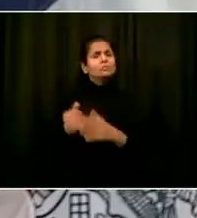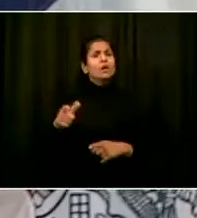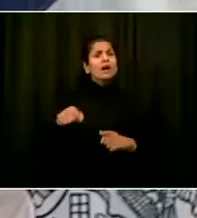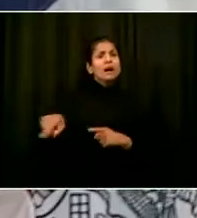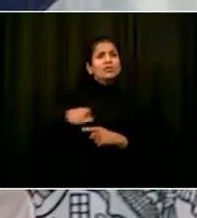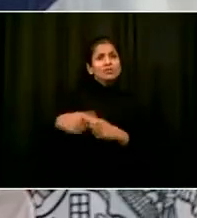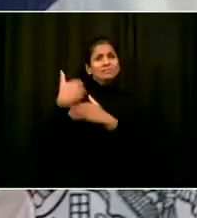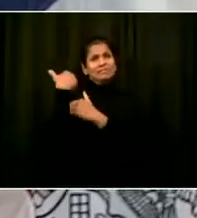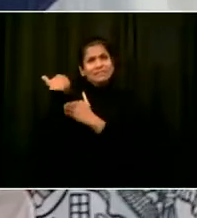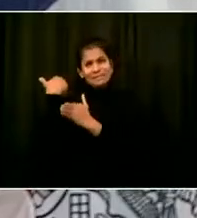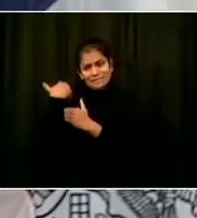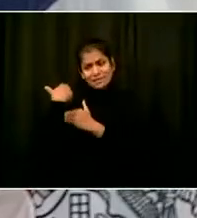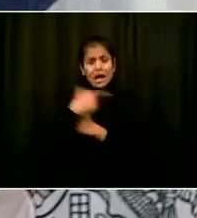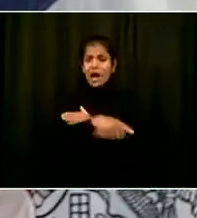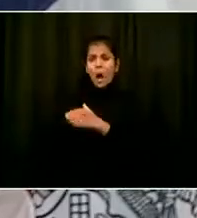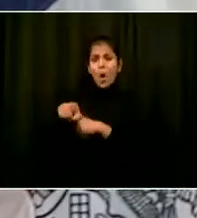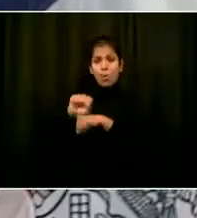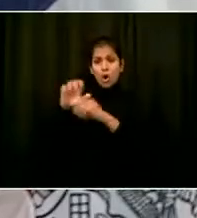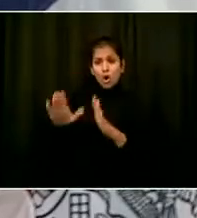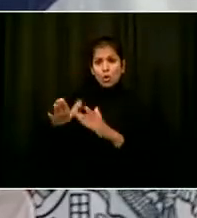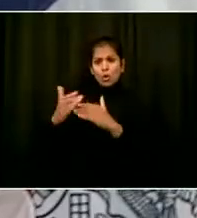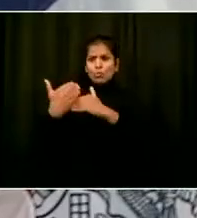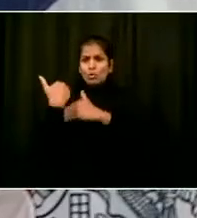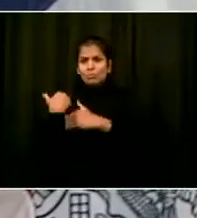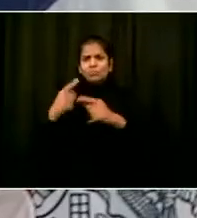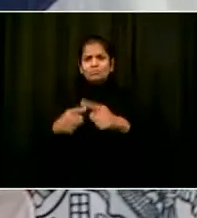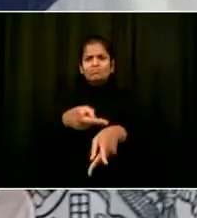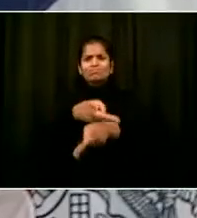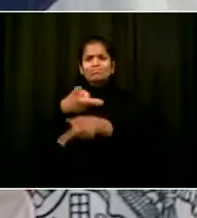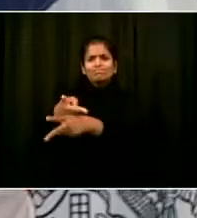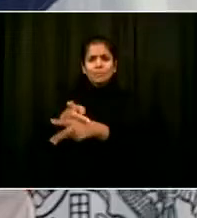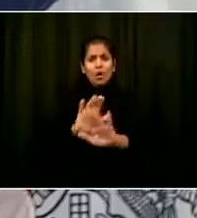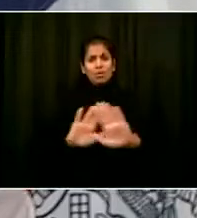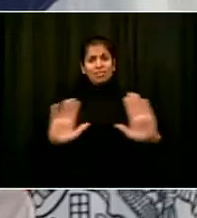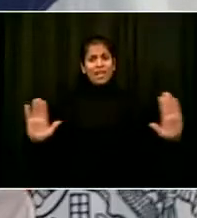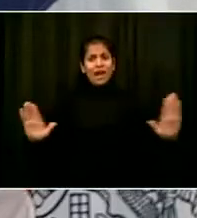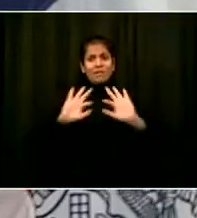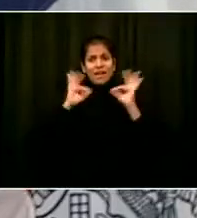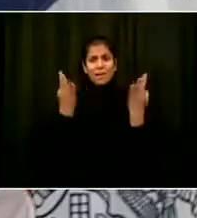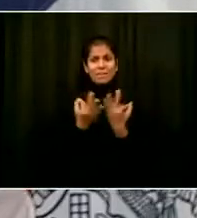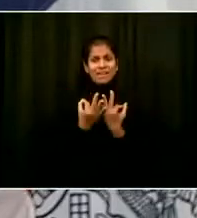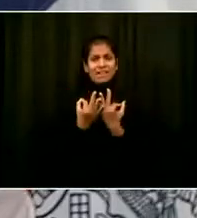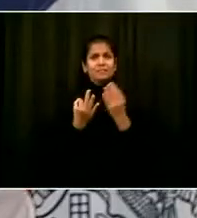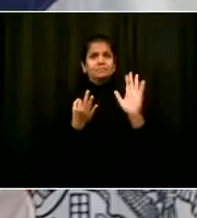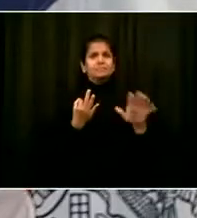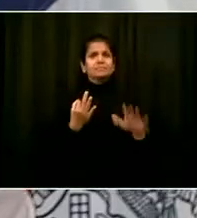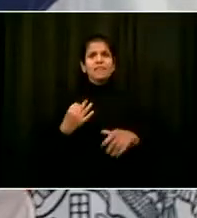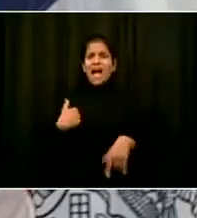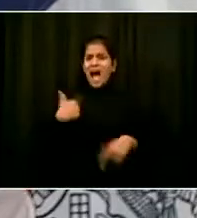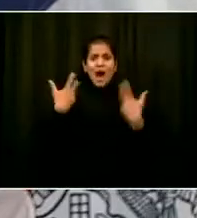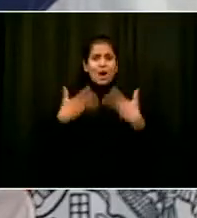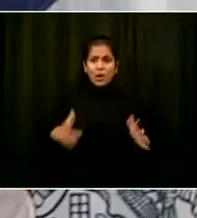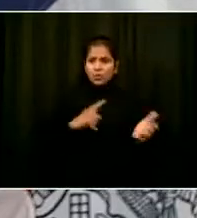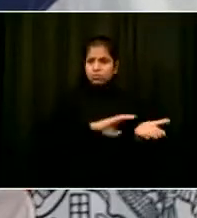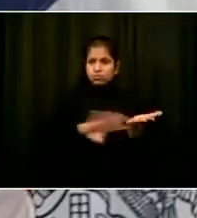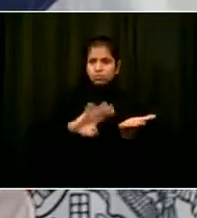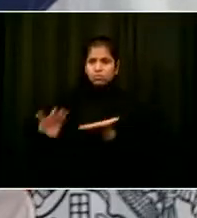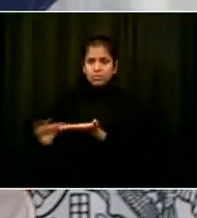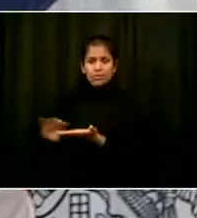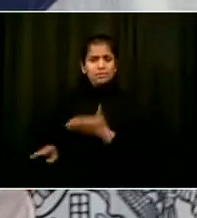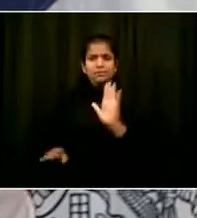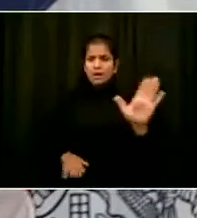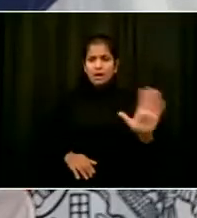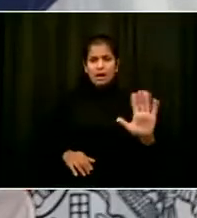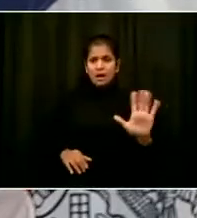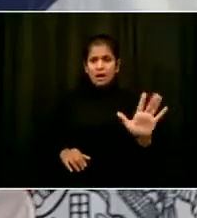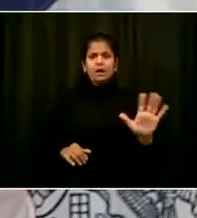people out of work we do not want to reduce Services exactly when we're trying to come back and when people are in such dire need so this was a way